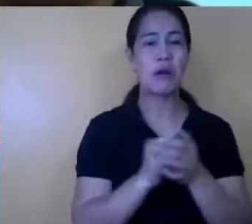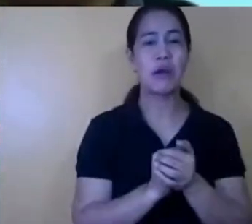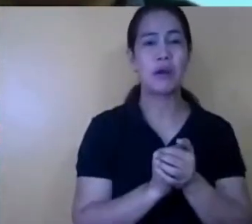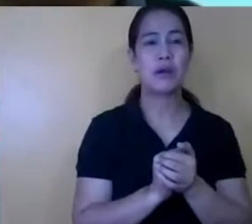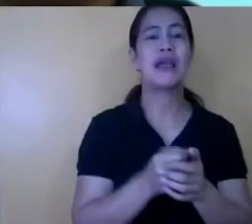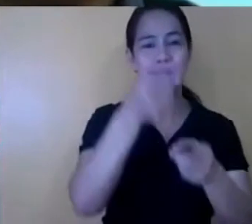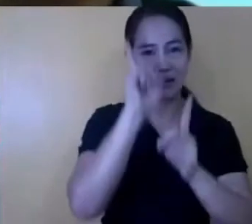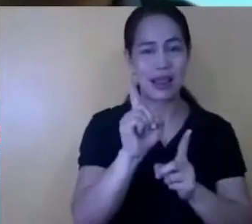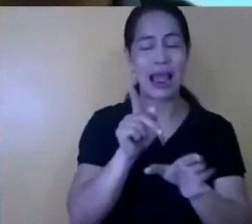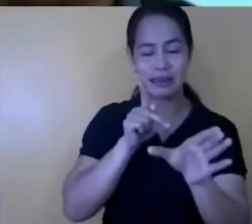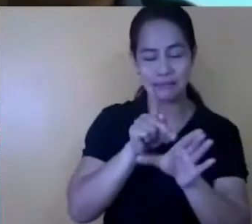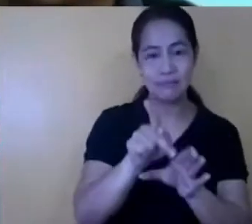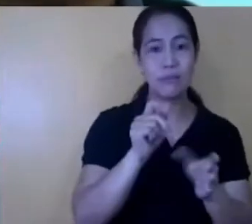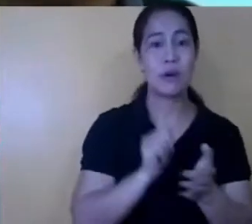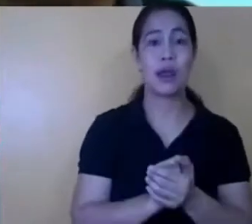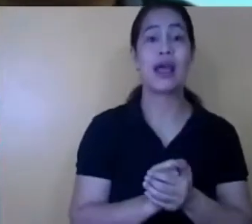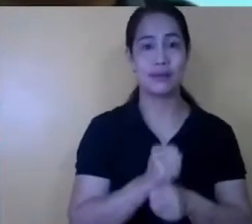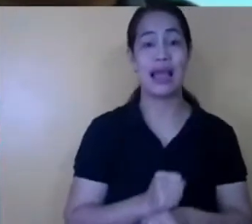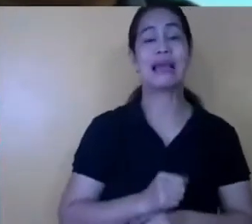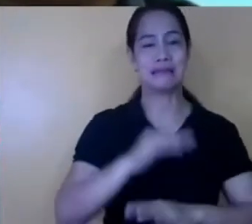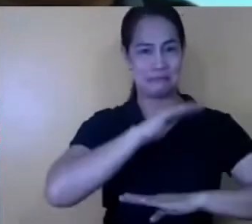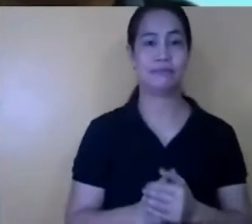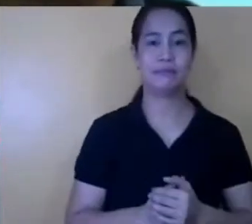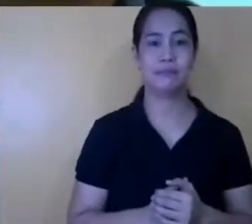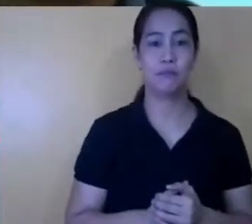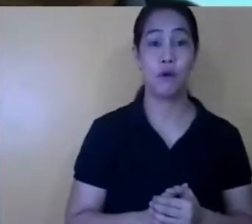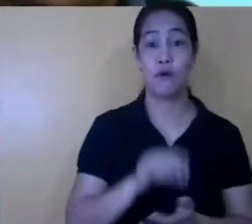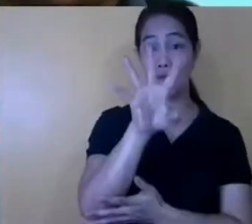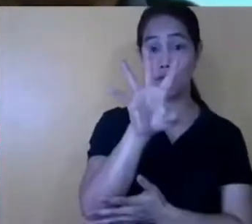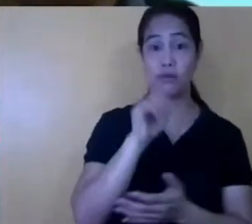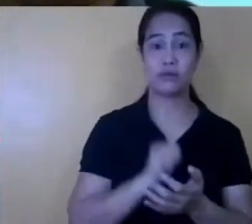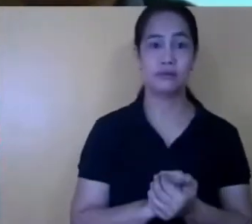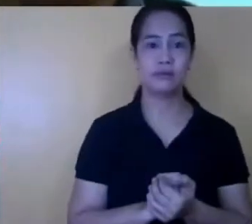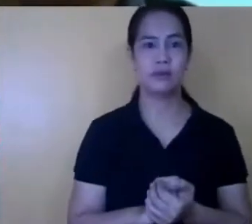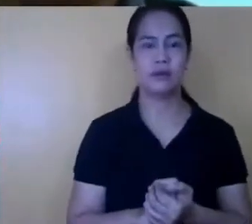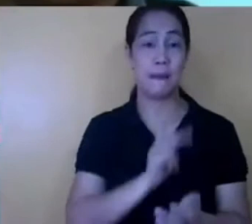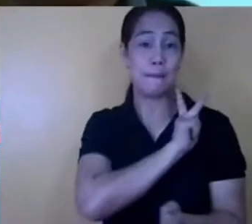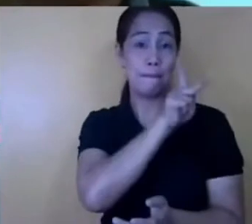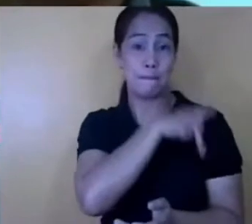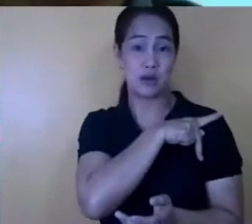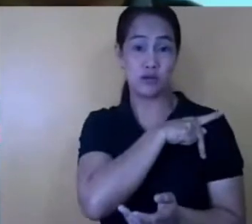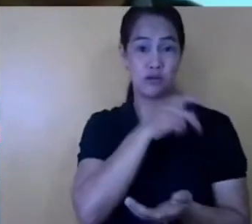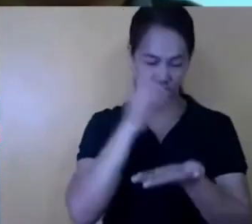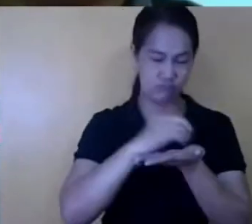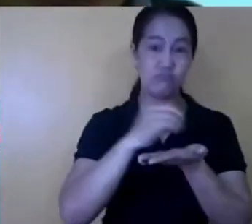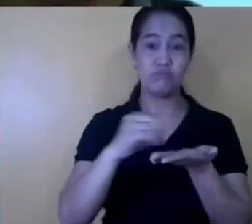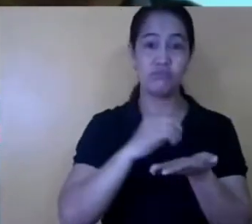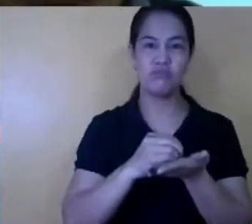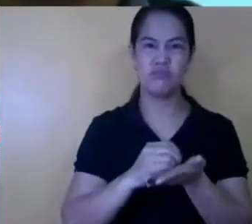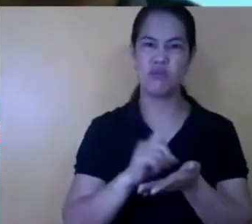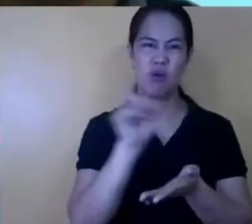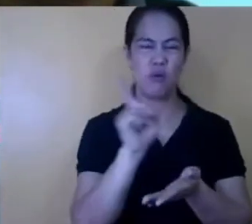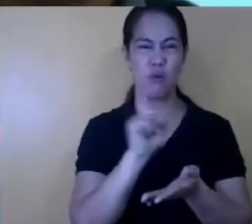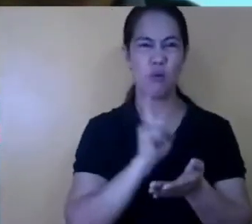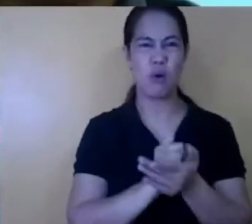profession, you get satisfactory. For personal notes on one's personal professional